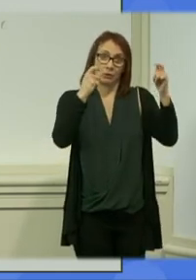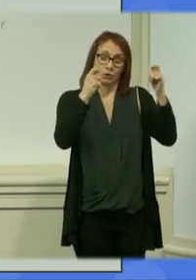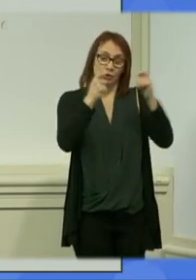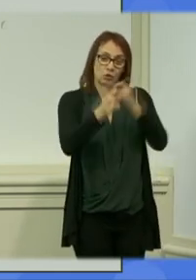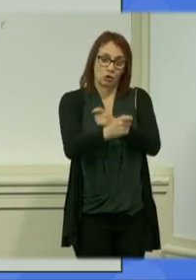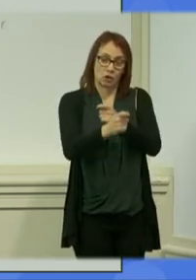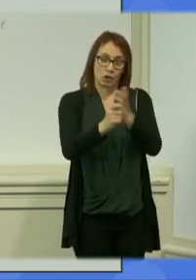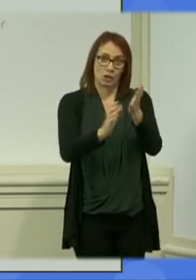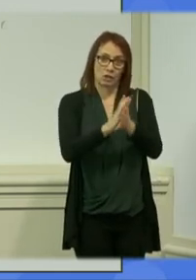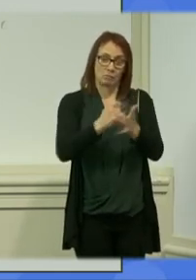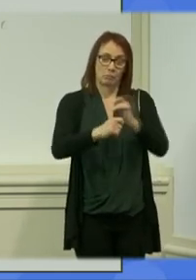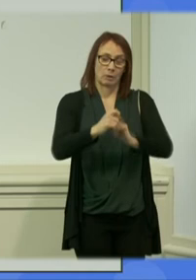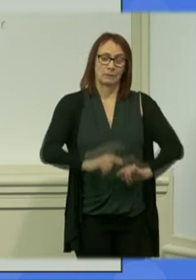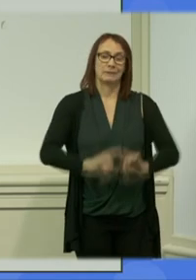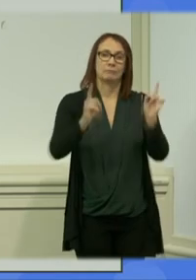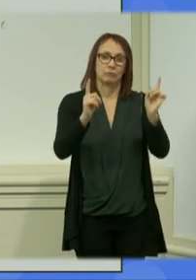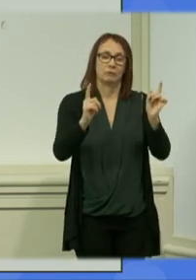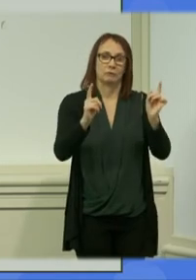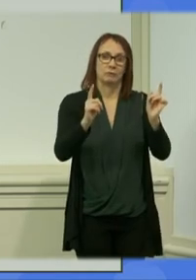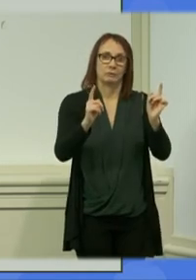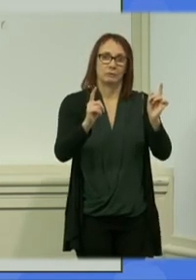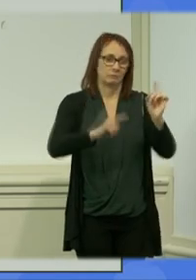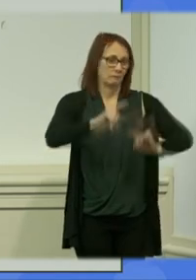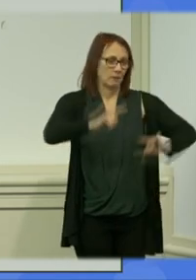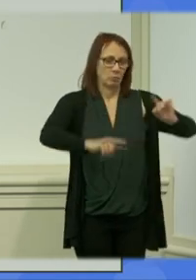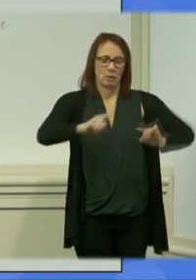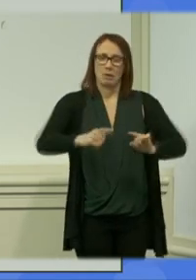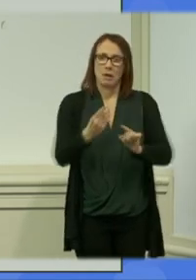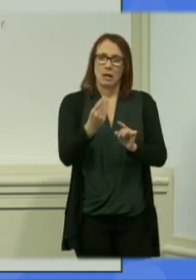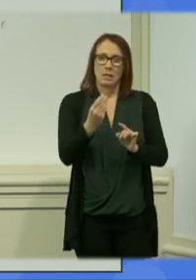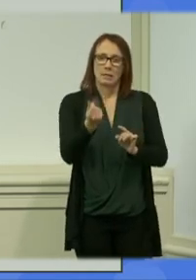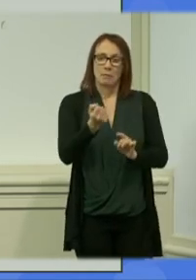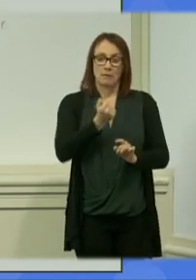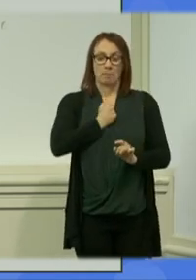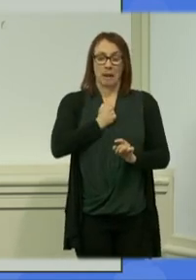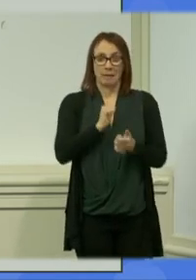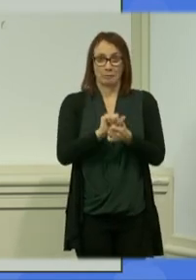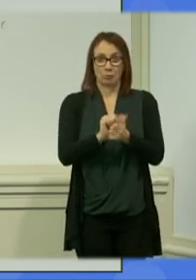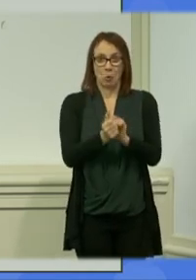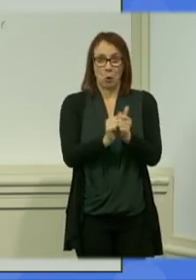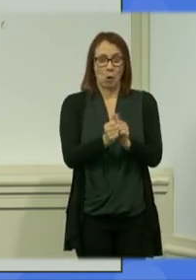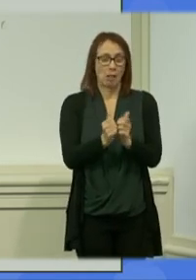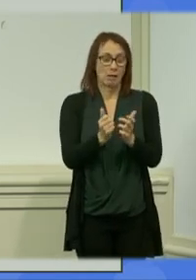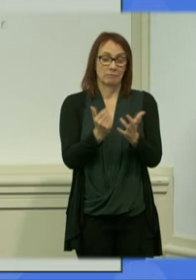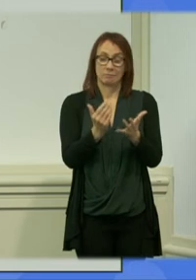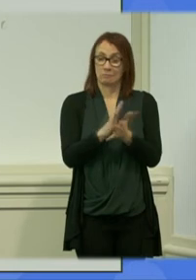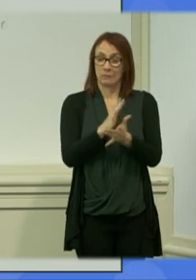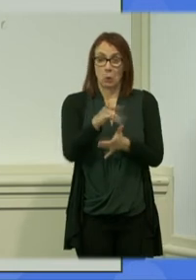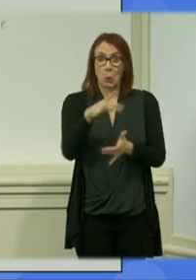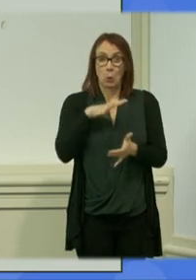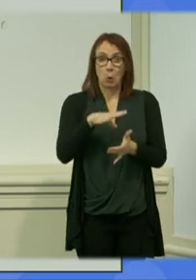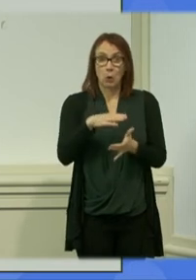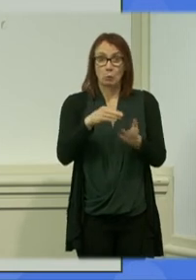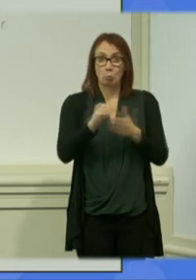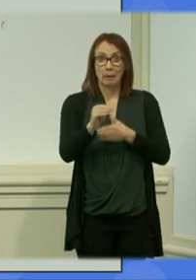with differences. And as soon as you get differences, some of my colleagues are suitably pleased because, you know, if you want to pay less, if